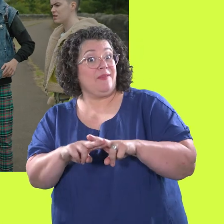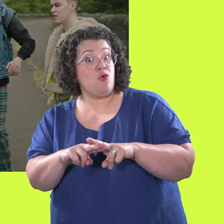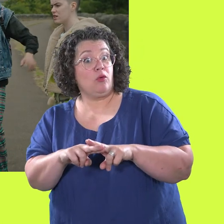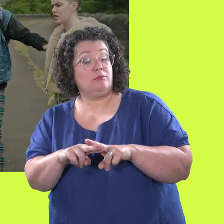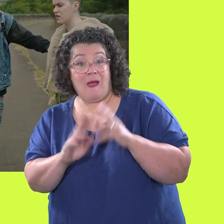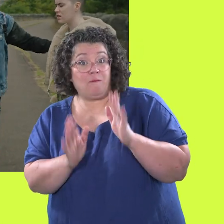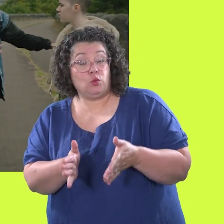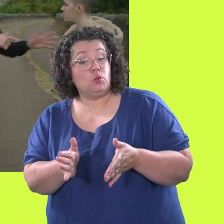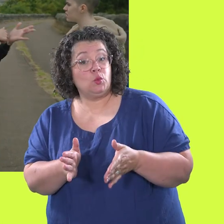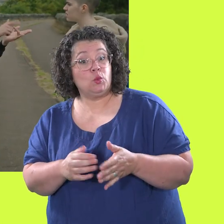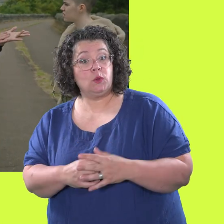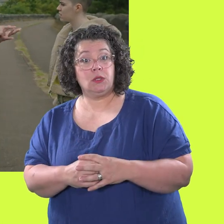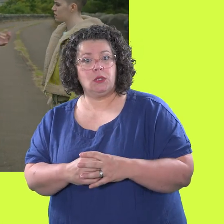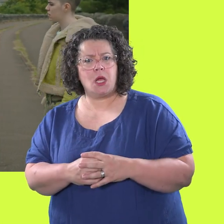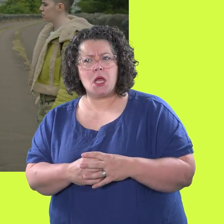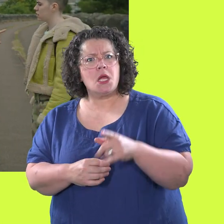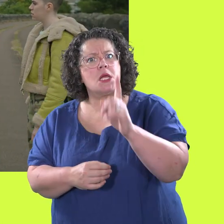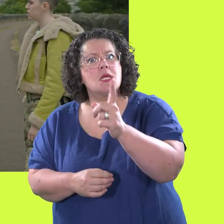so.